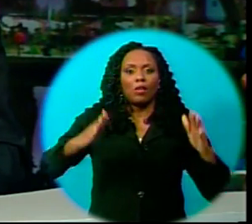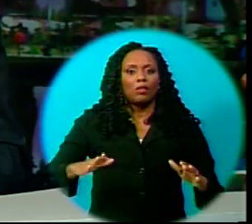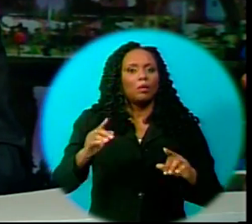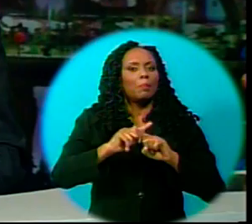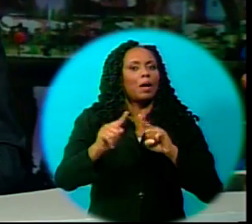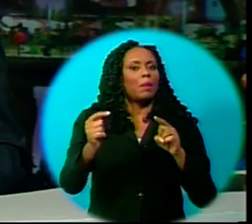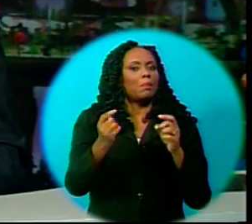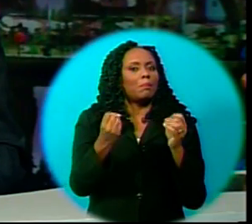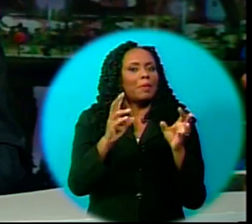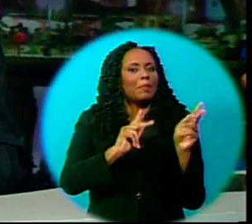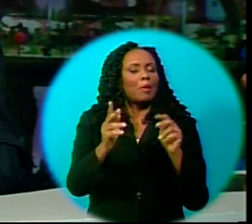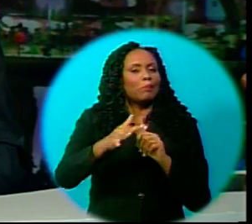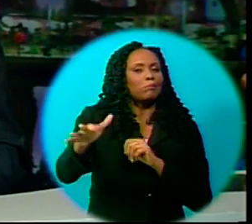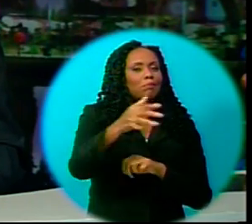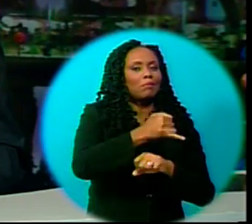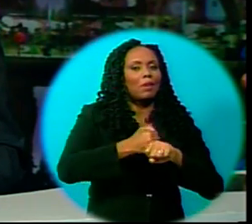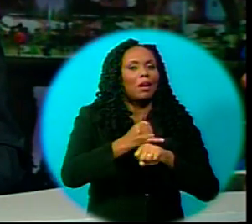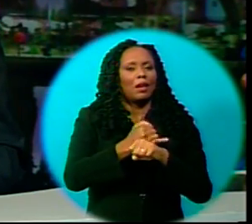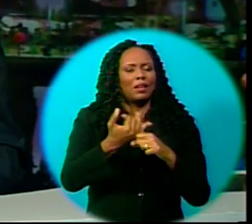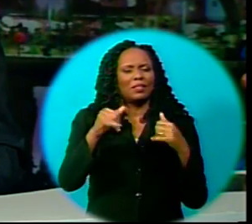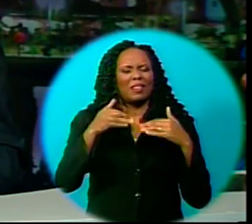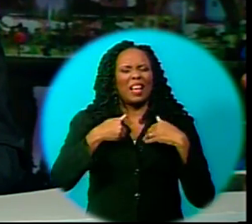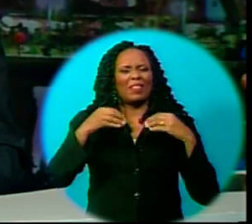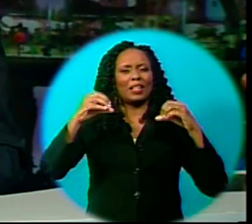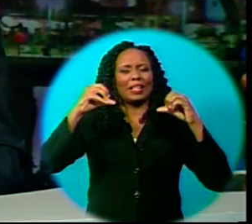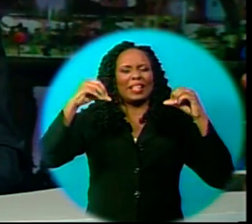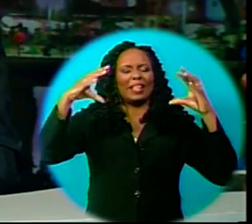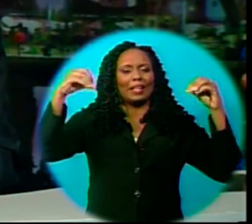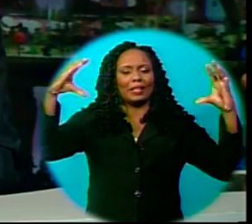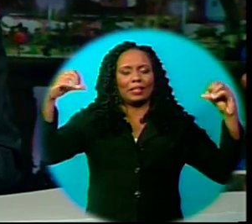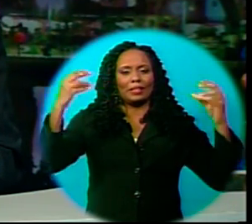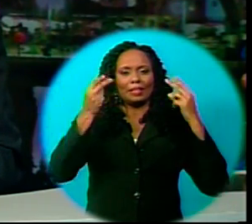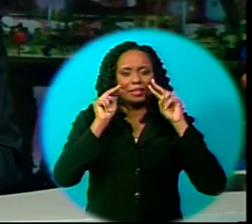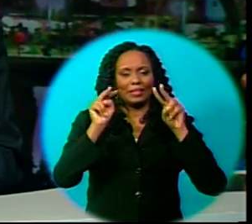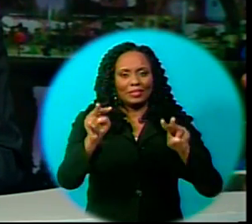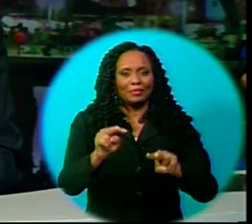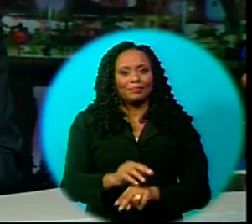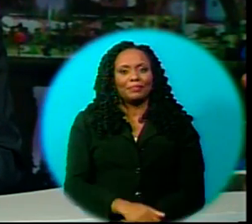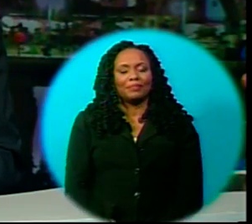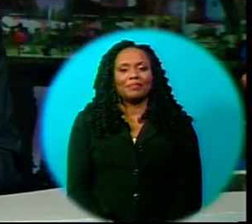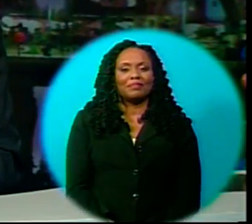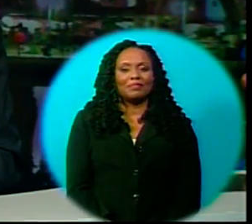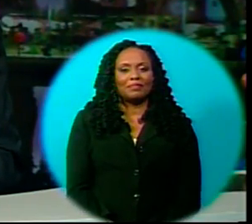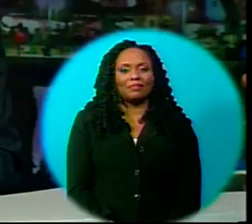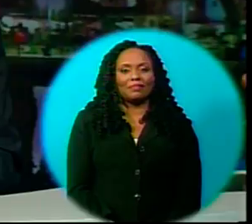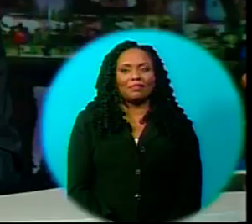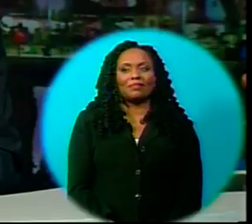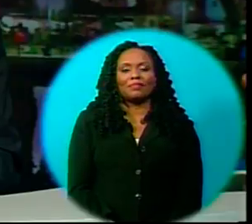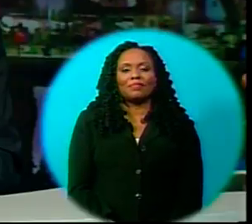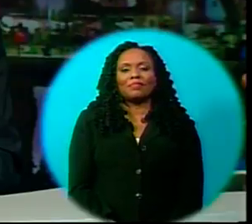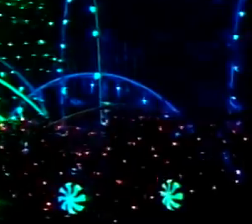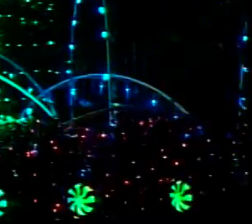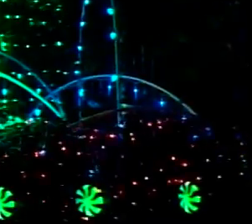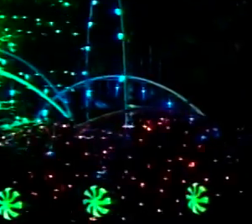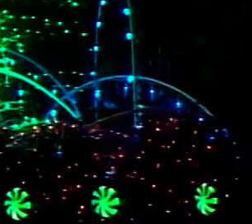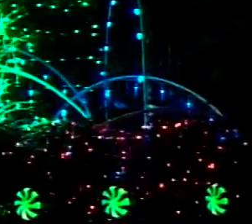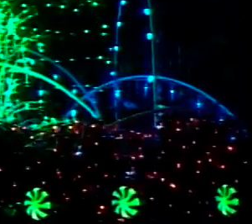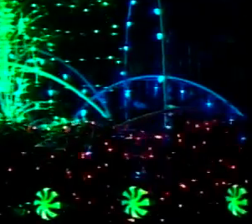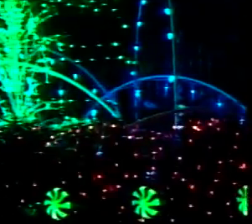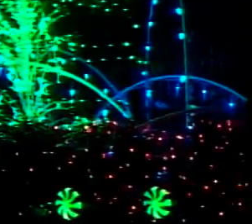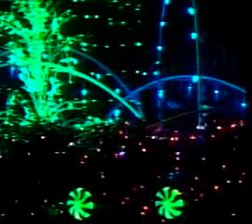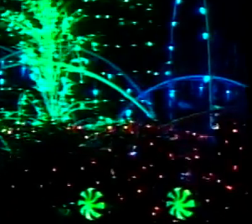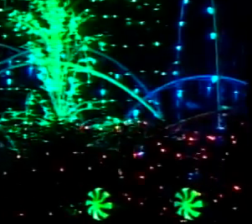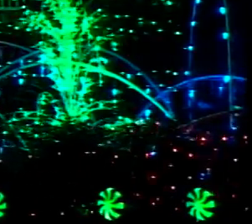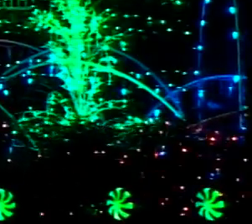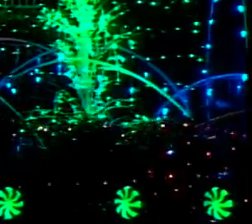still several bright spots to be found around the island during the Yuletide season. Scores of Barbadians still travel around